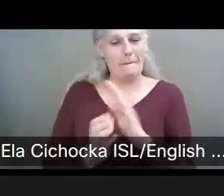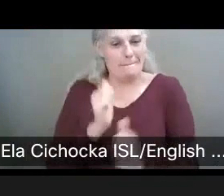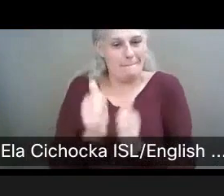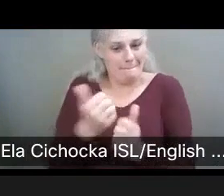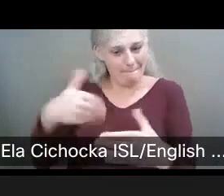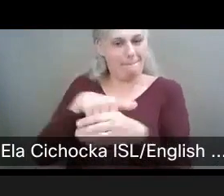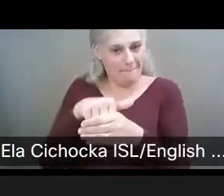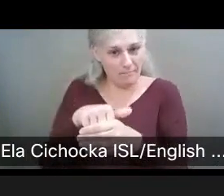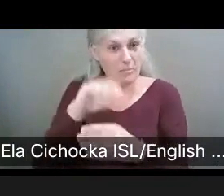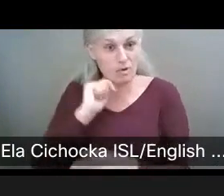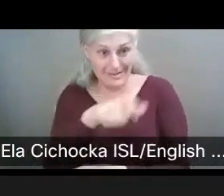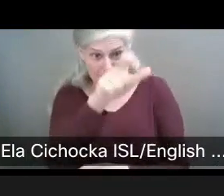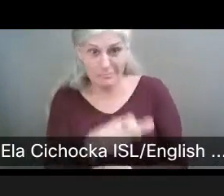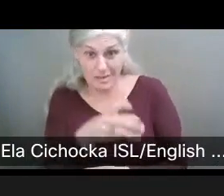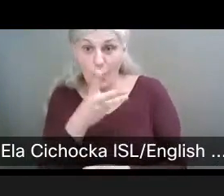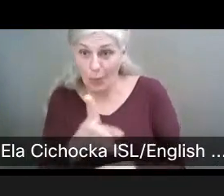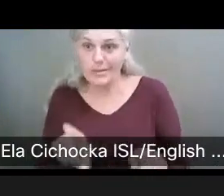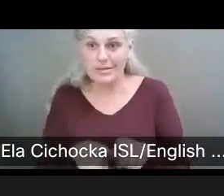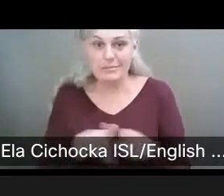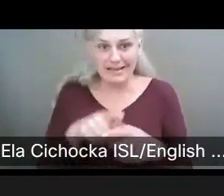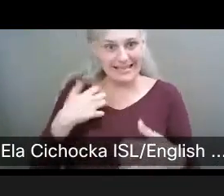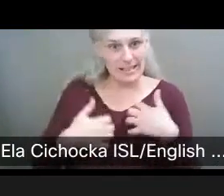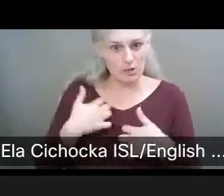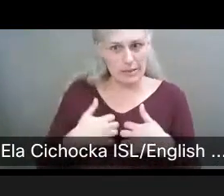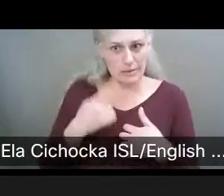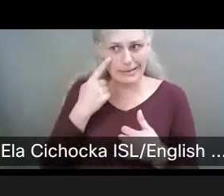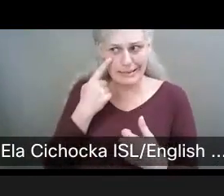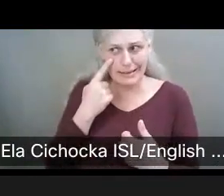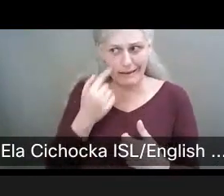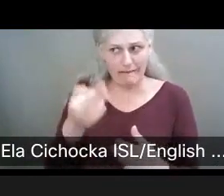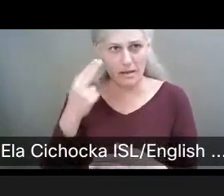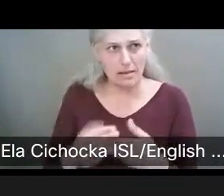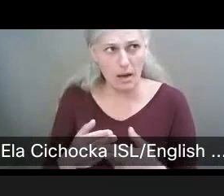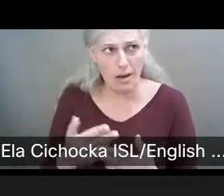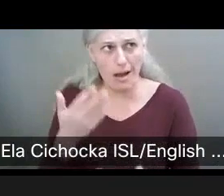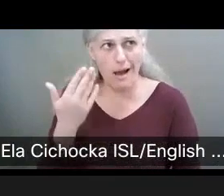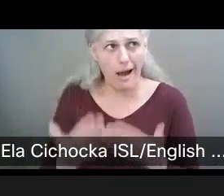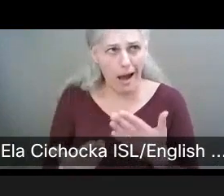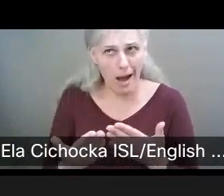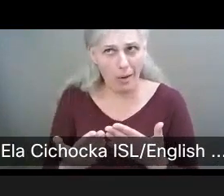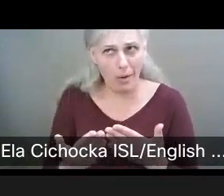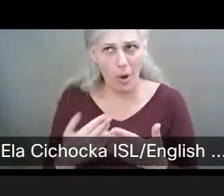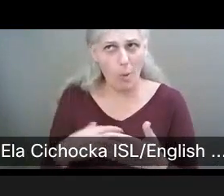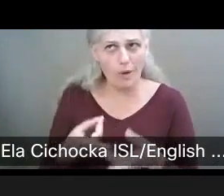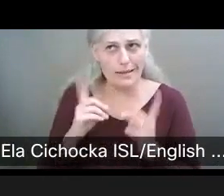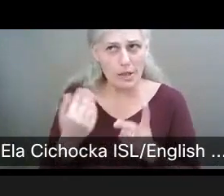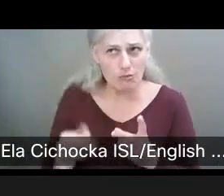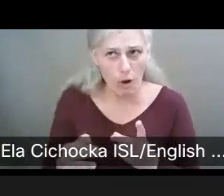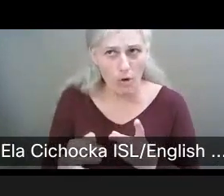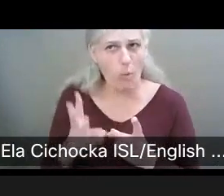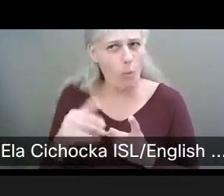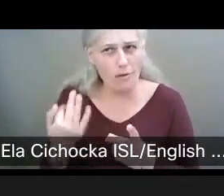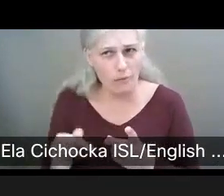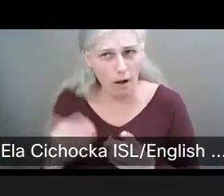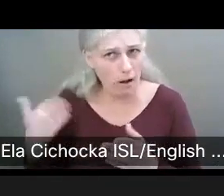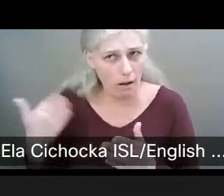they too will often be acutely interested in finding out how things could go so wrong. And finally, you